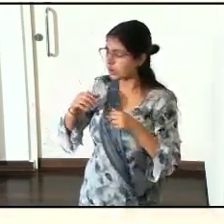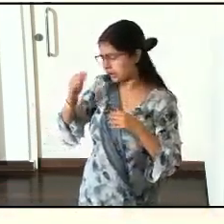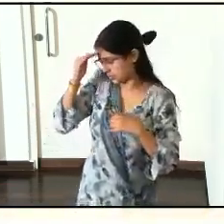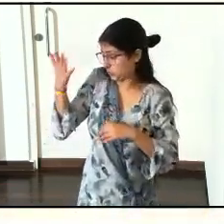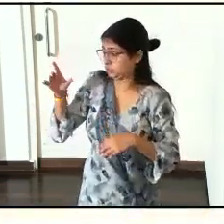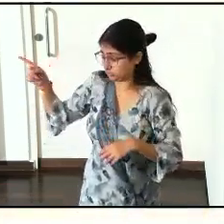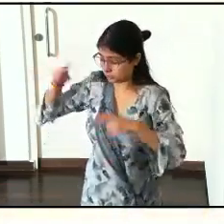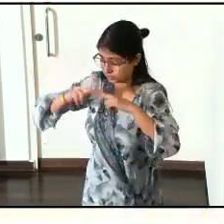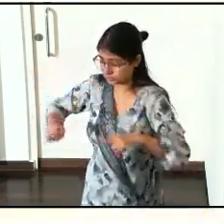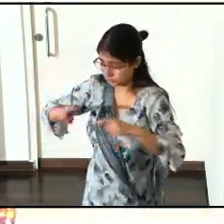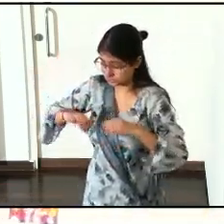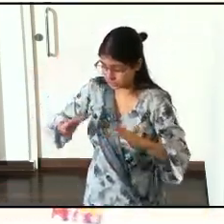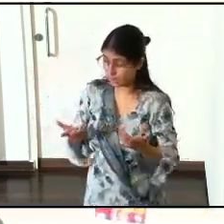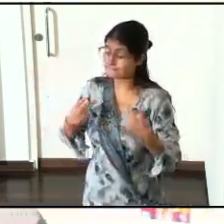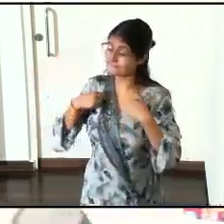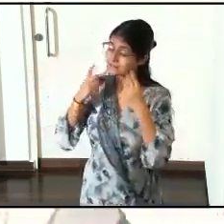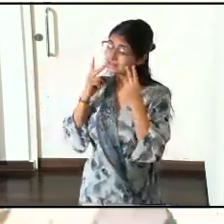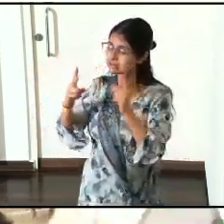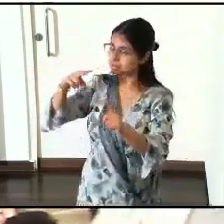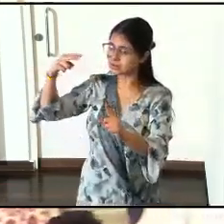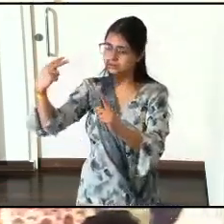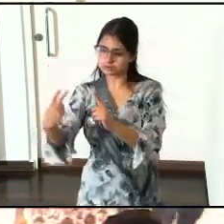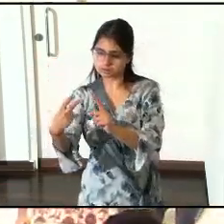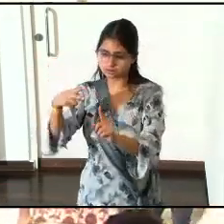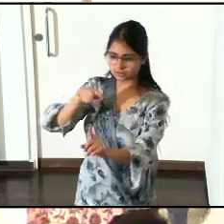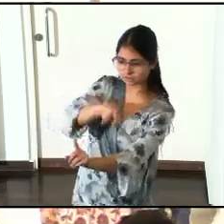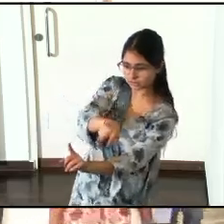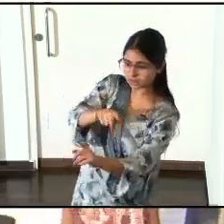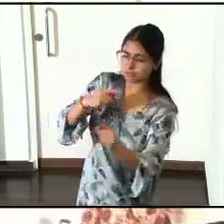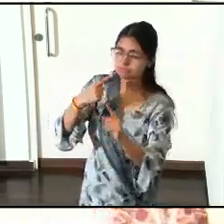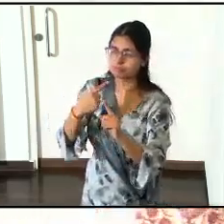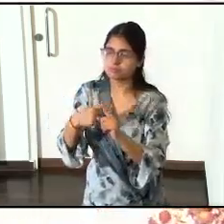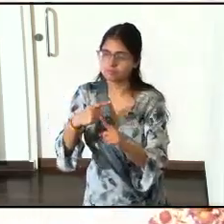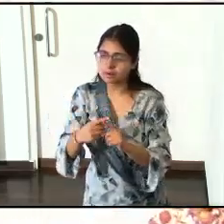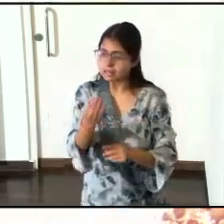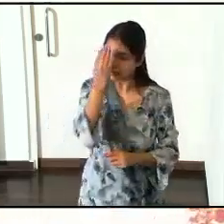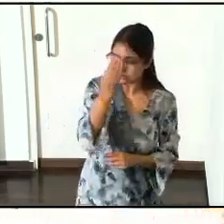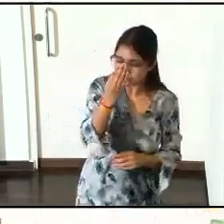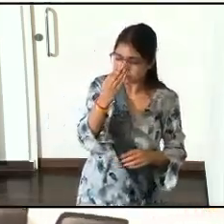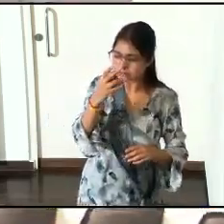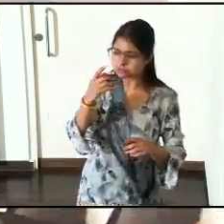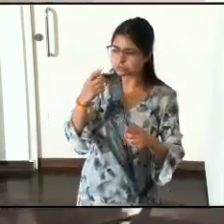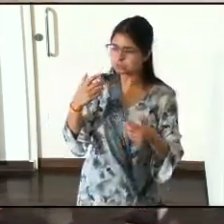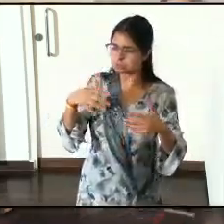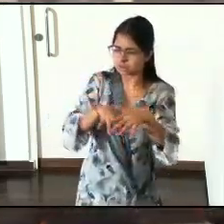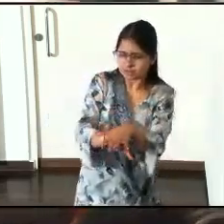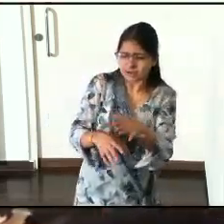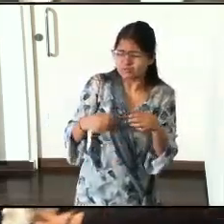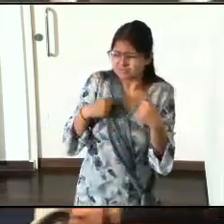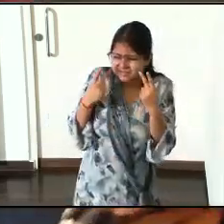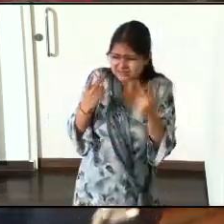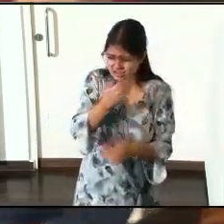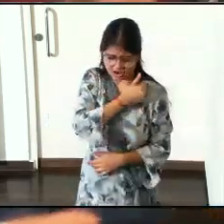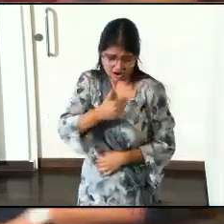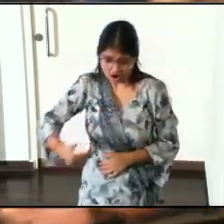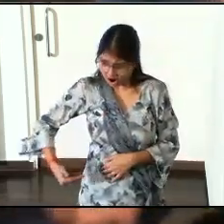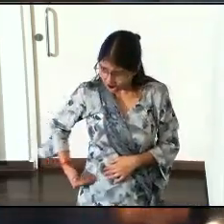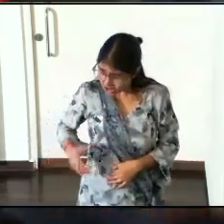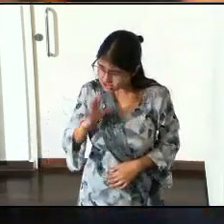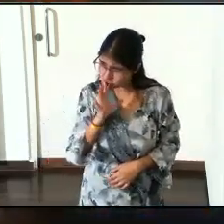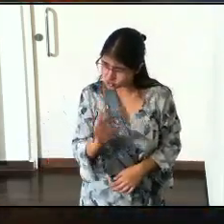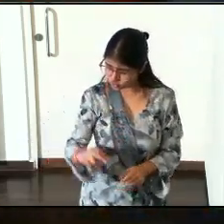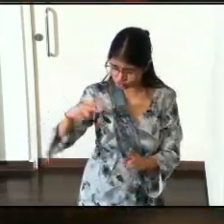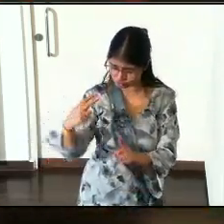of queerness and the aspect of interreligious protests and posters, but I didn't see an aspect of caste being mentioned. So was that